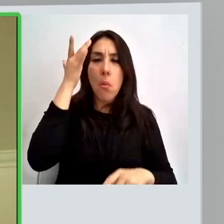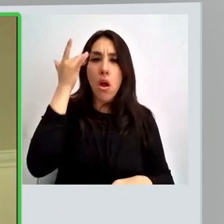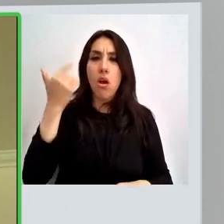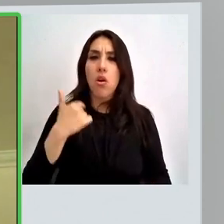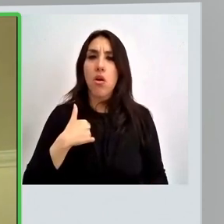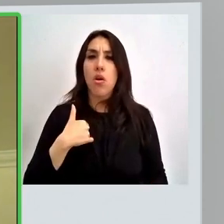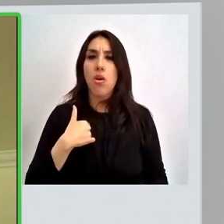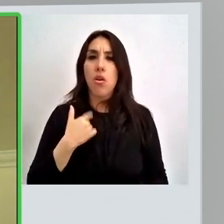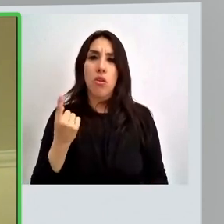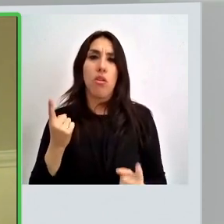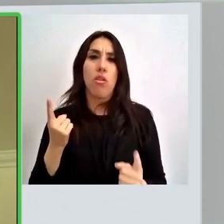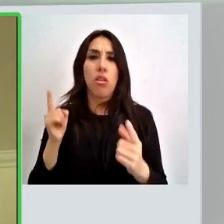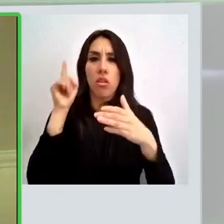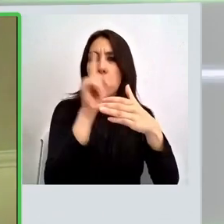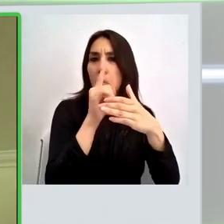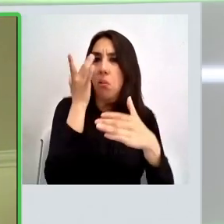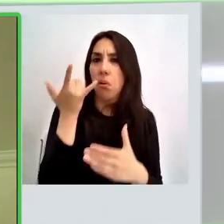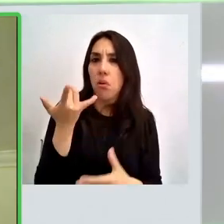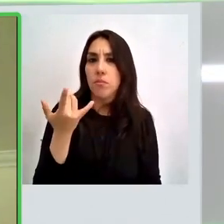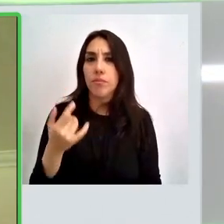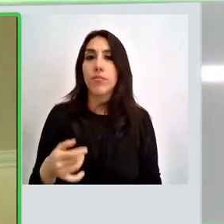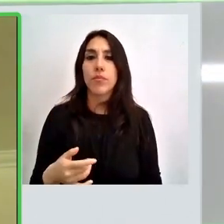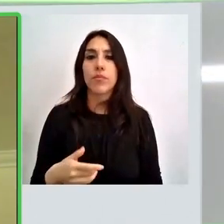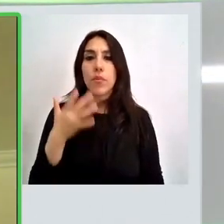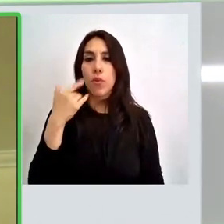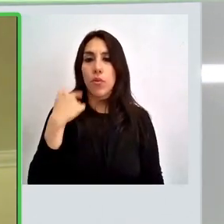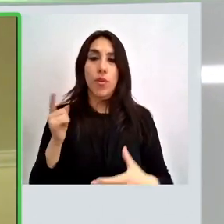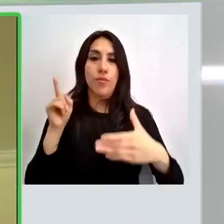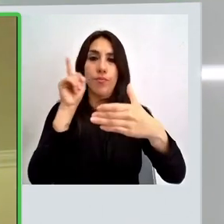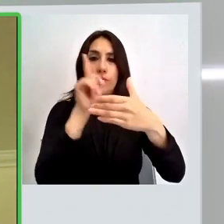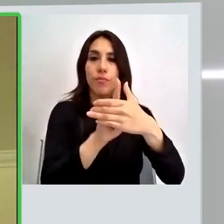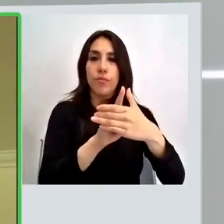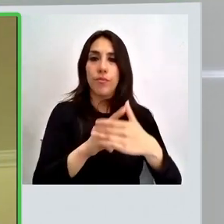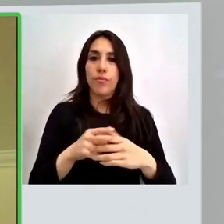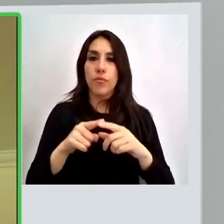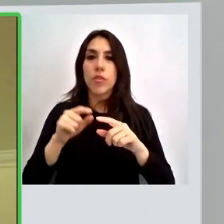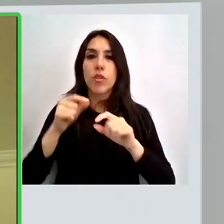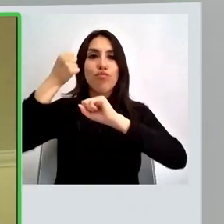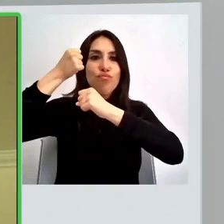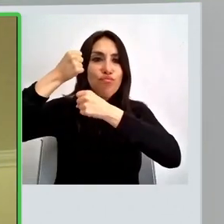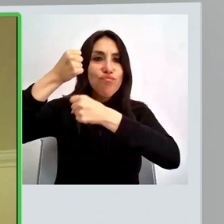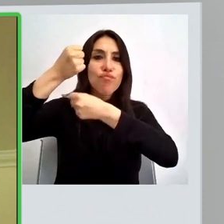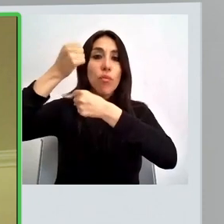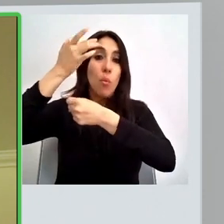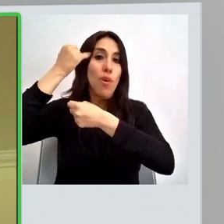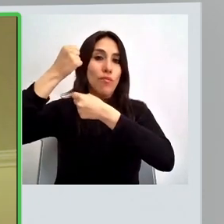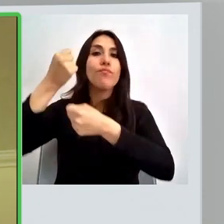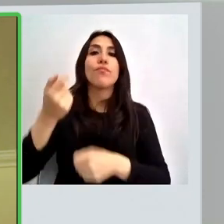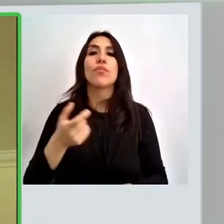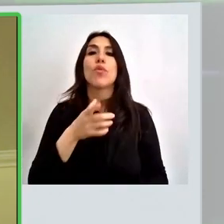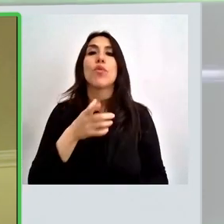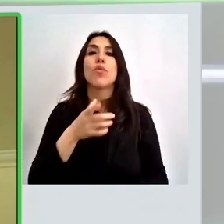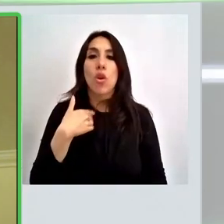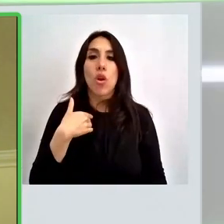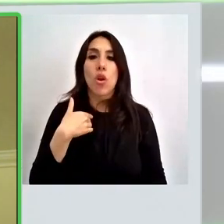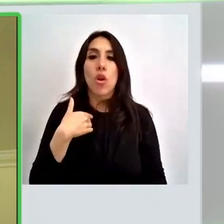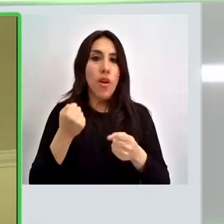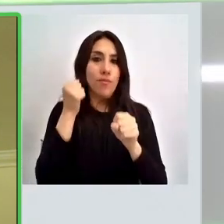and I saw how he was discriminated against in his lifetime just because he couldn't